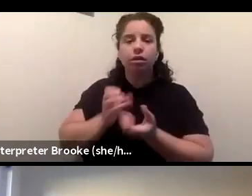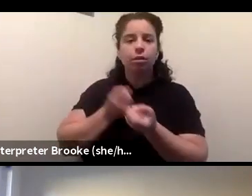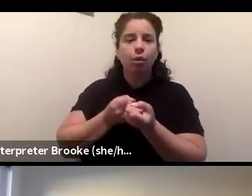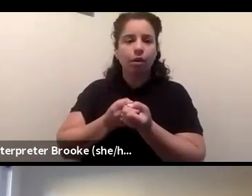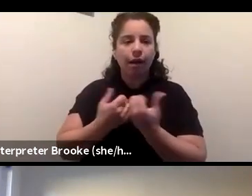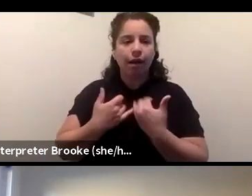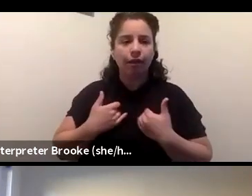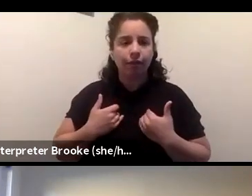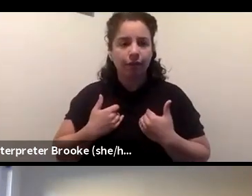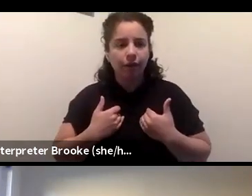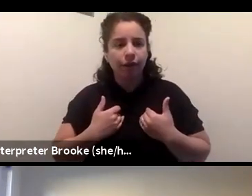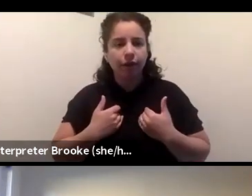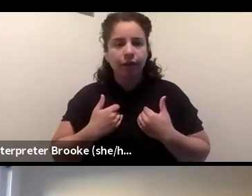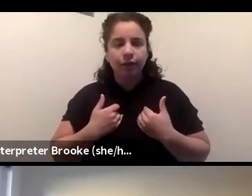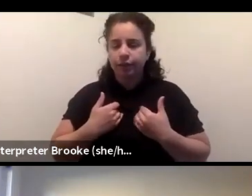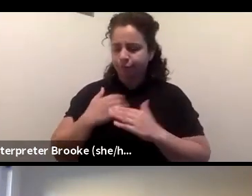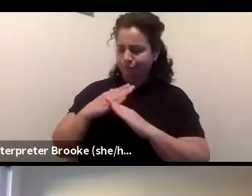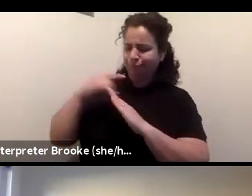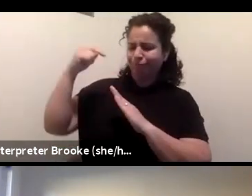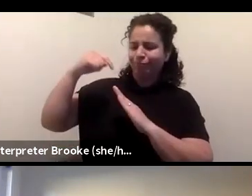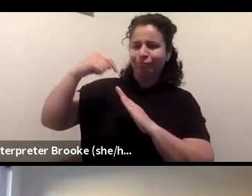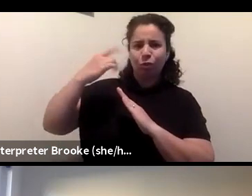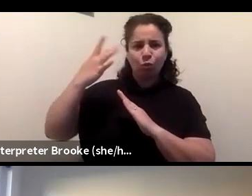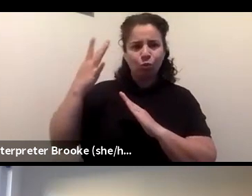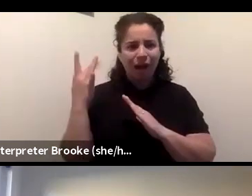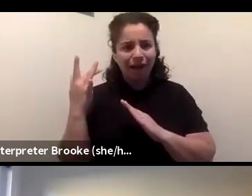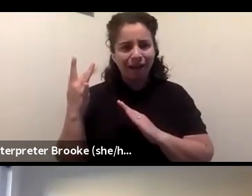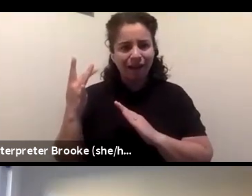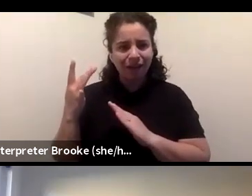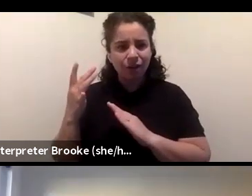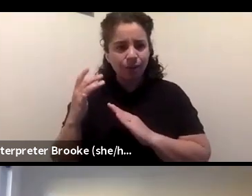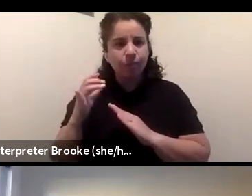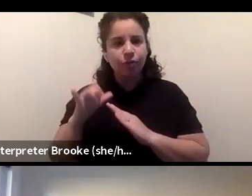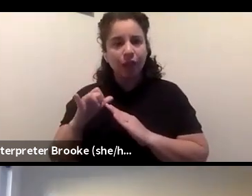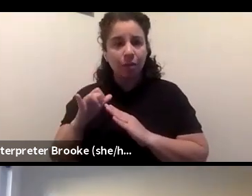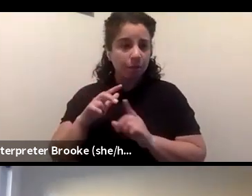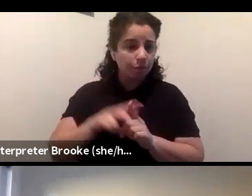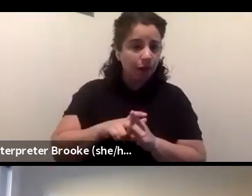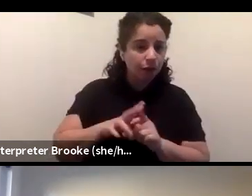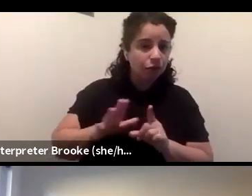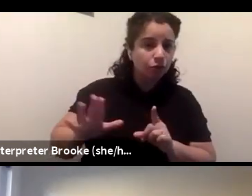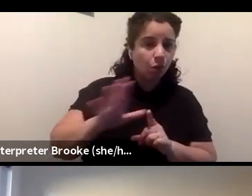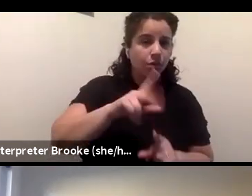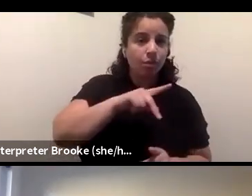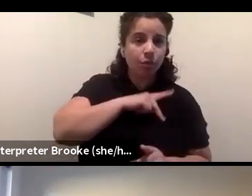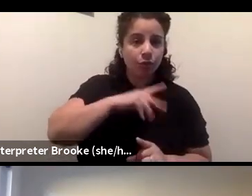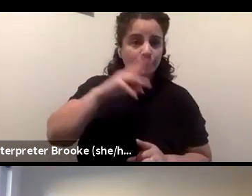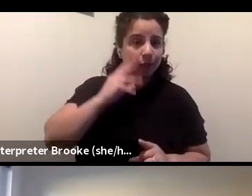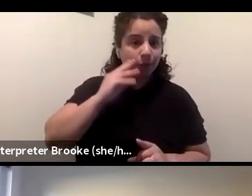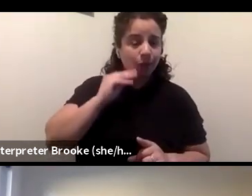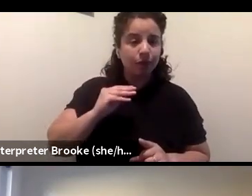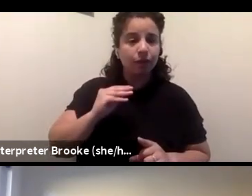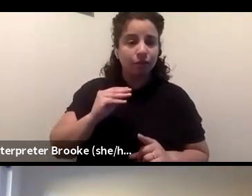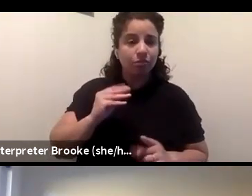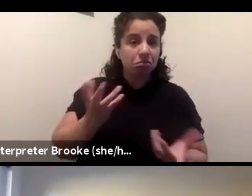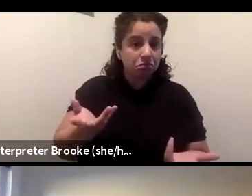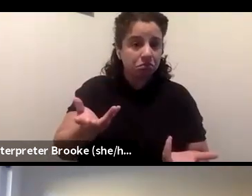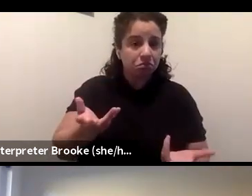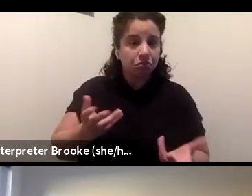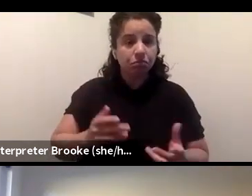And so I'm just curious about how that translates to more personal experiences, this tribal experience translating to personal